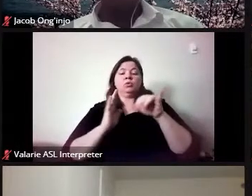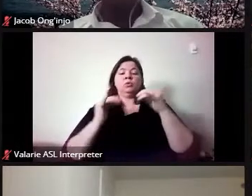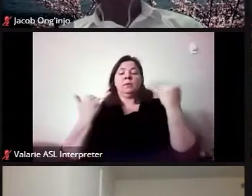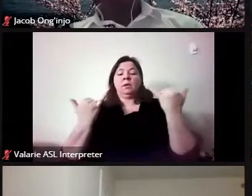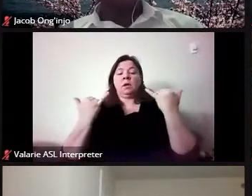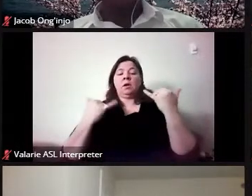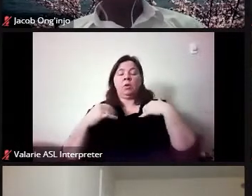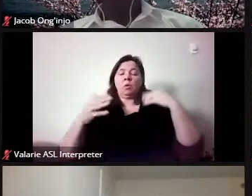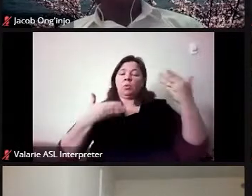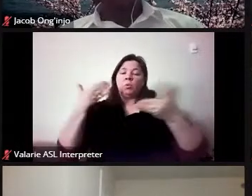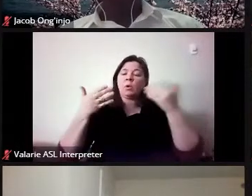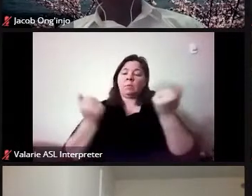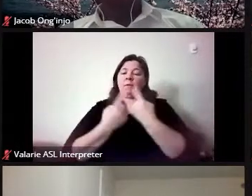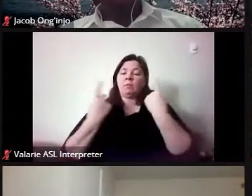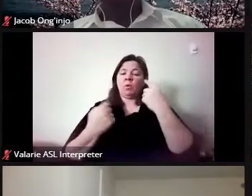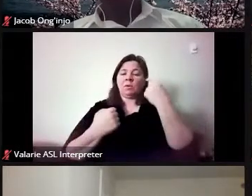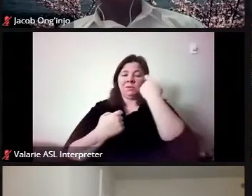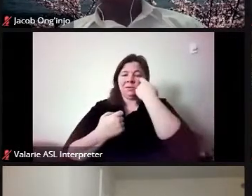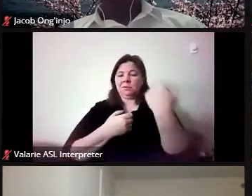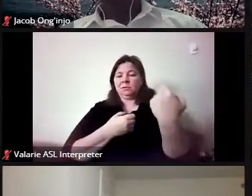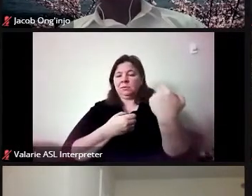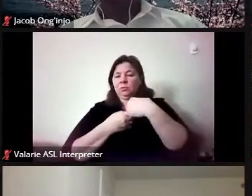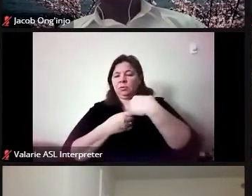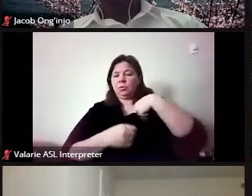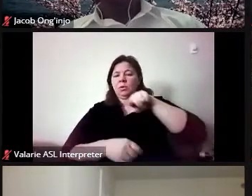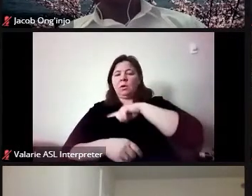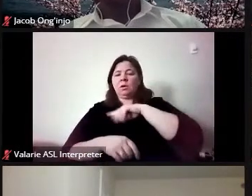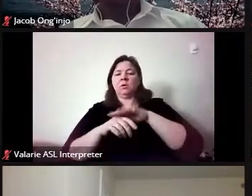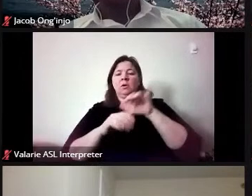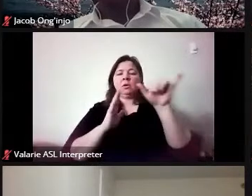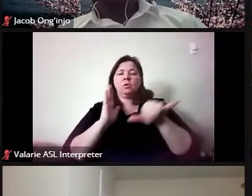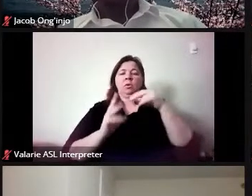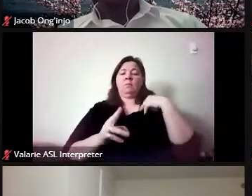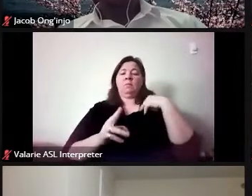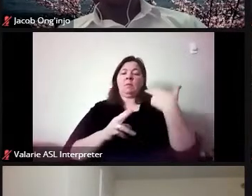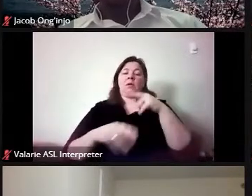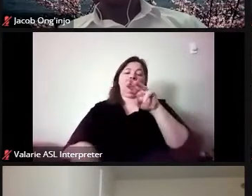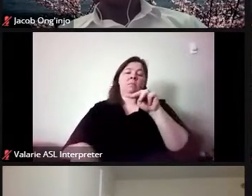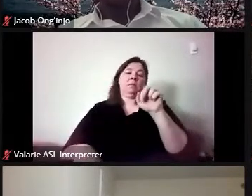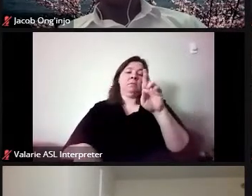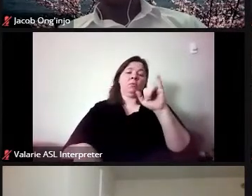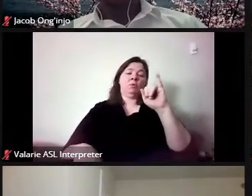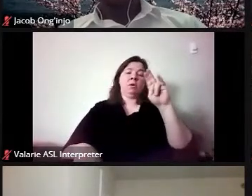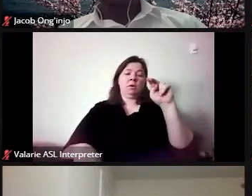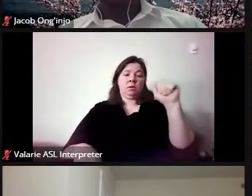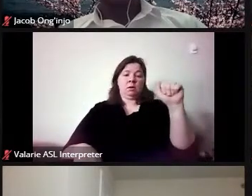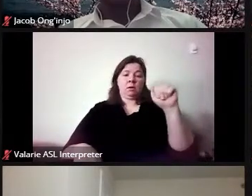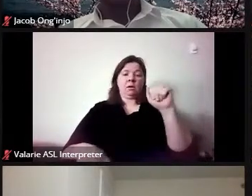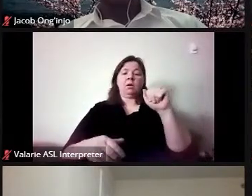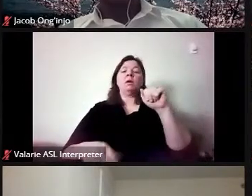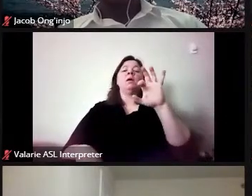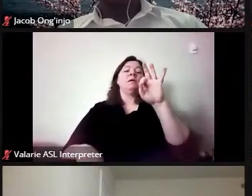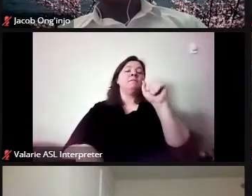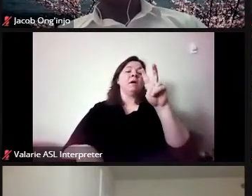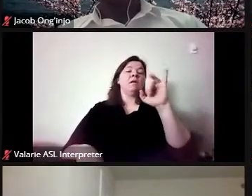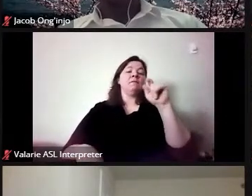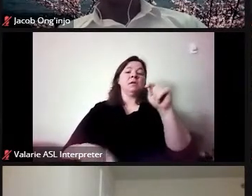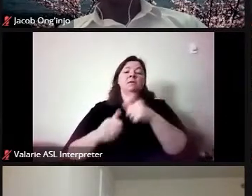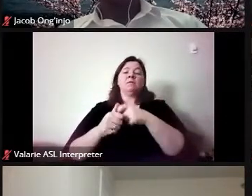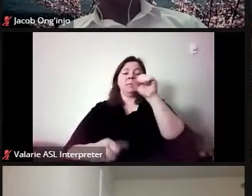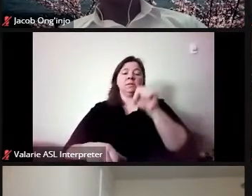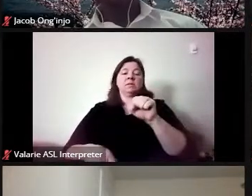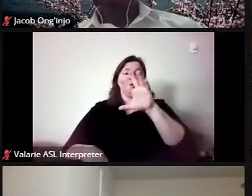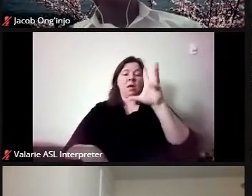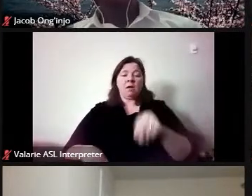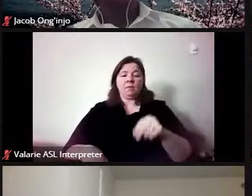we welcome all of you that have just joined in on YouTube. My name is Marina Favit from South Africa. I'm on the Leadership Council. This is the